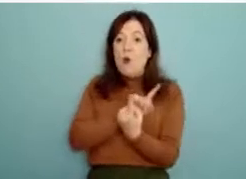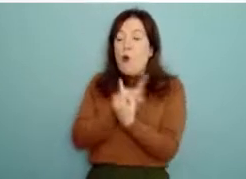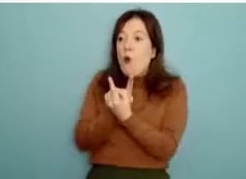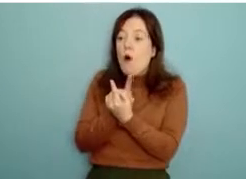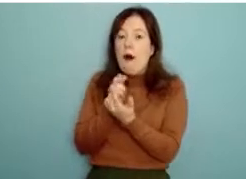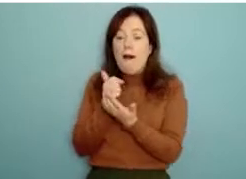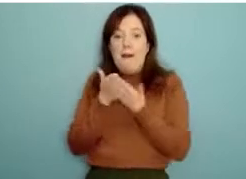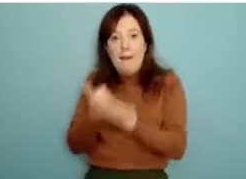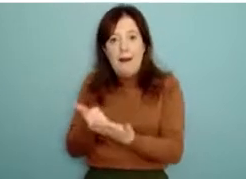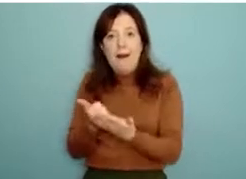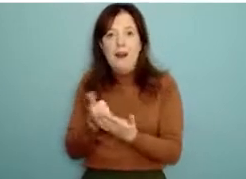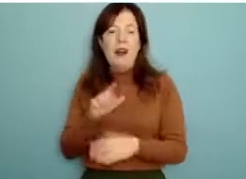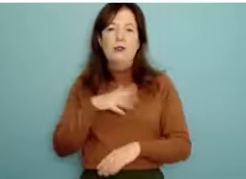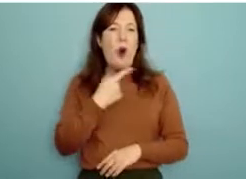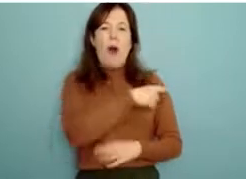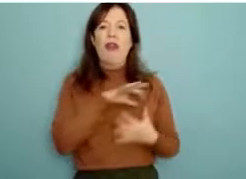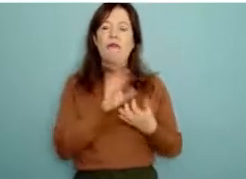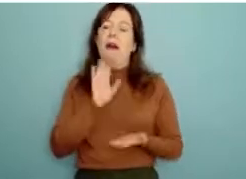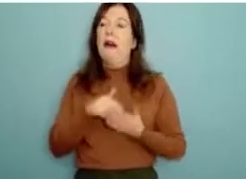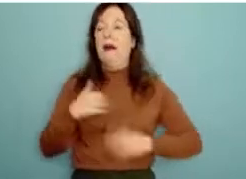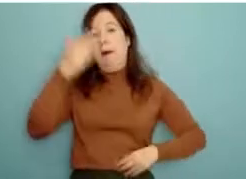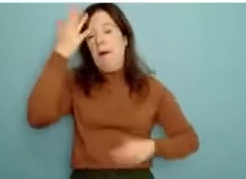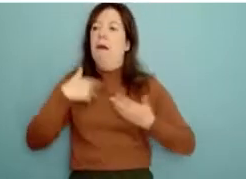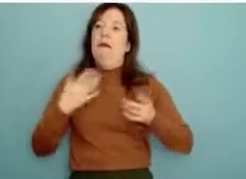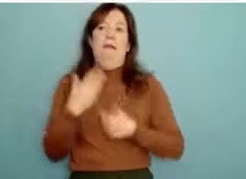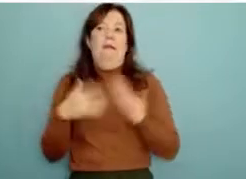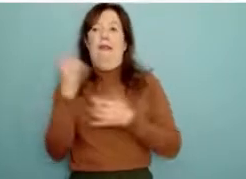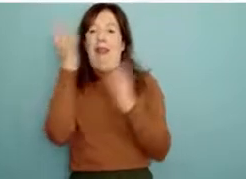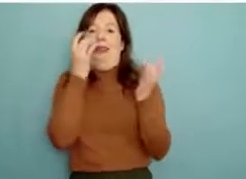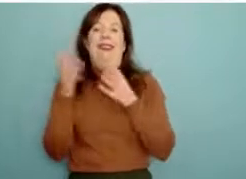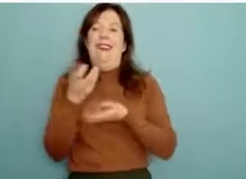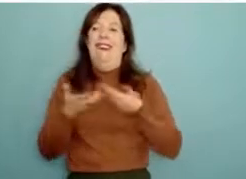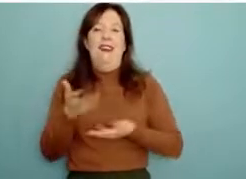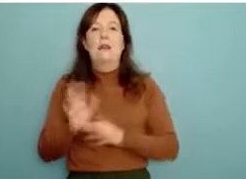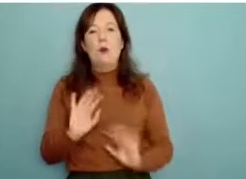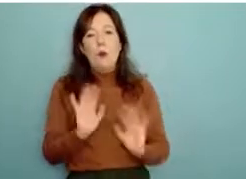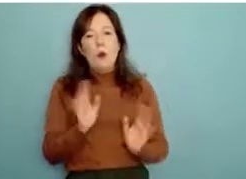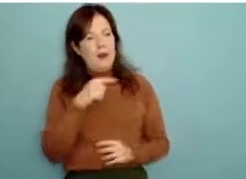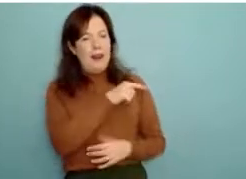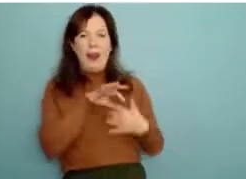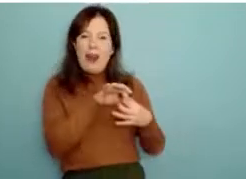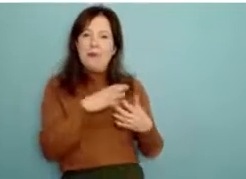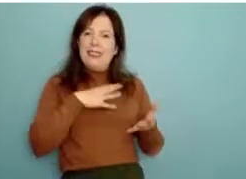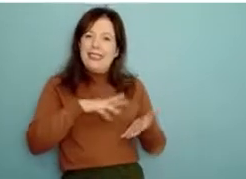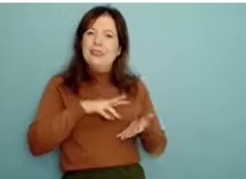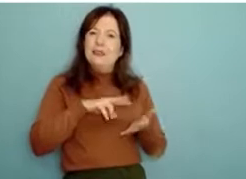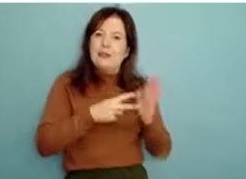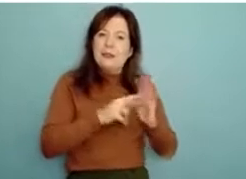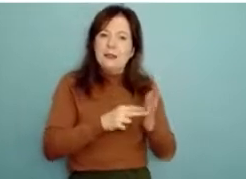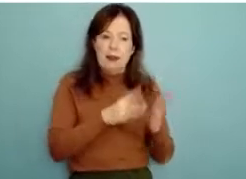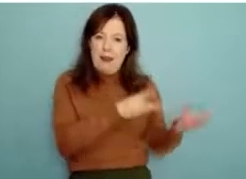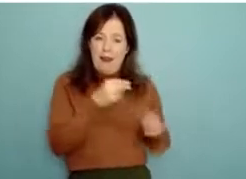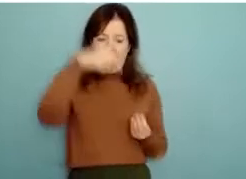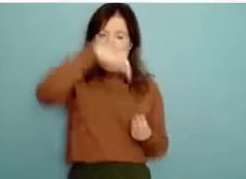the cuff, but also we can see that we might need to work together on things as we